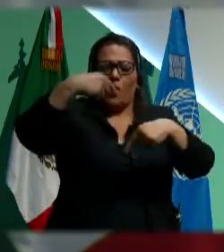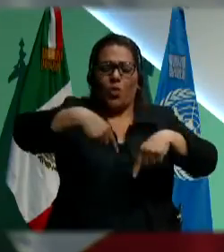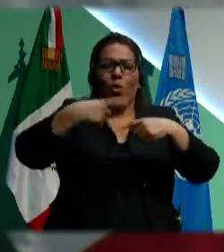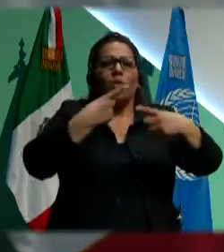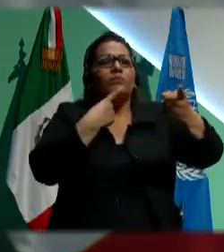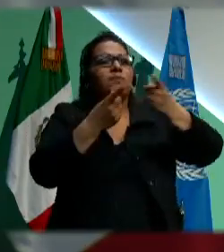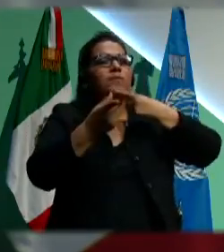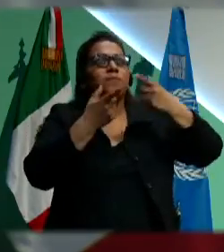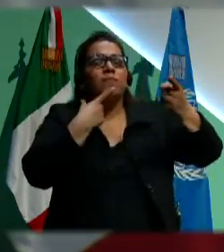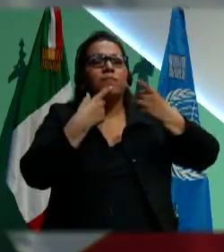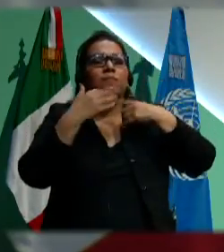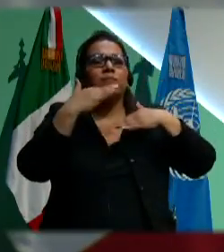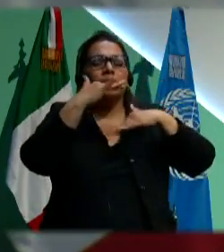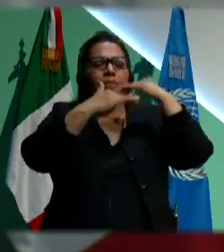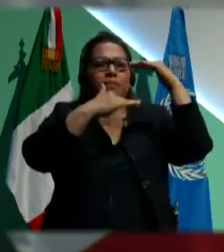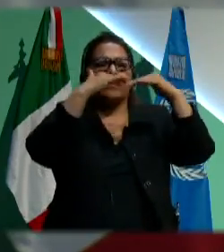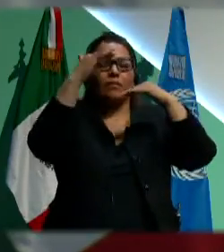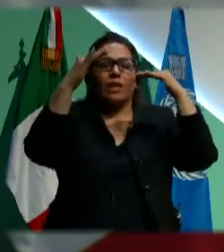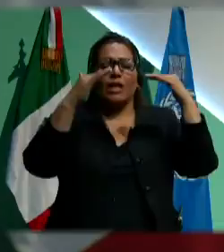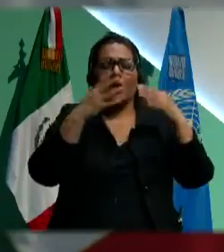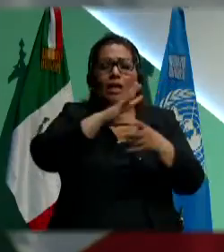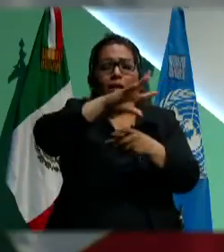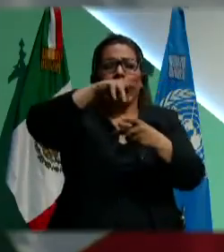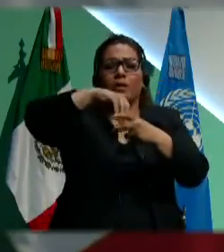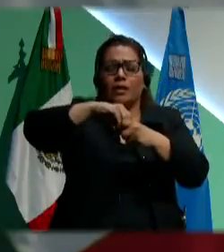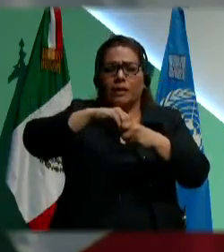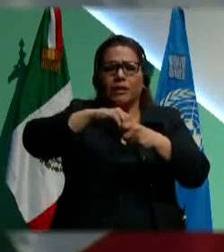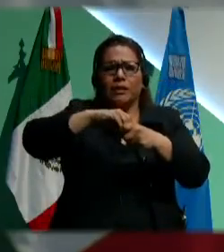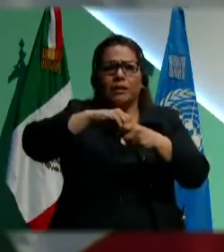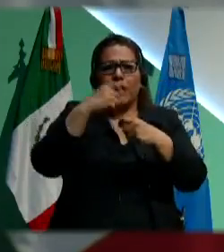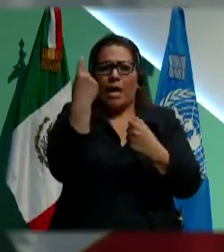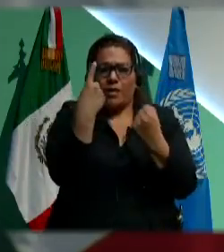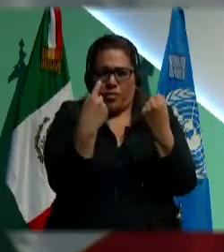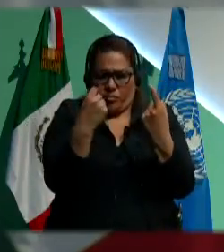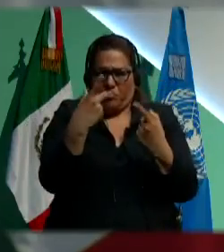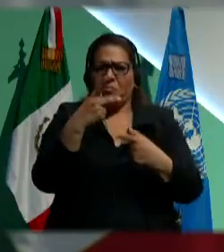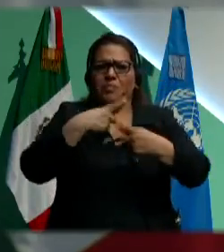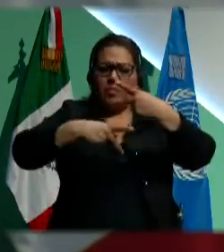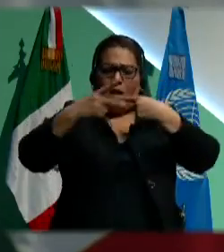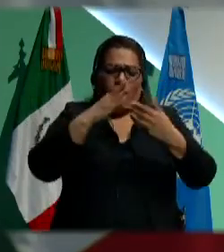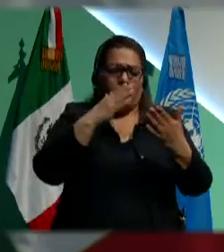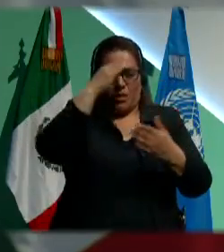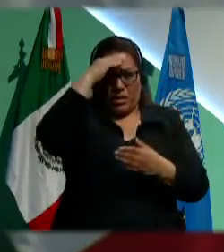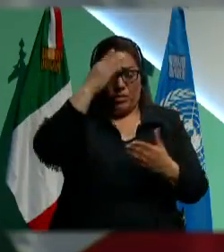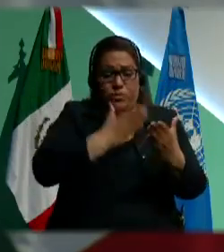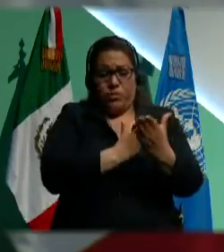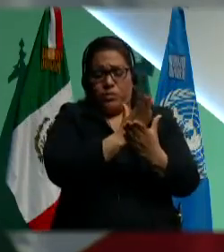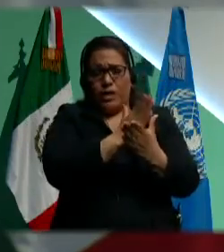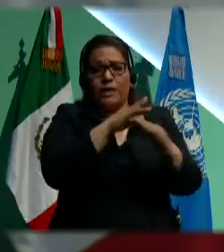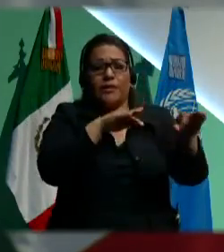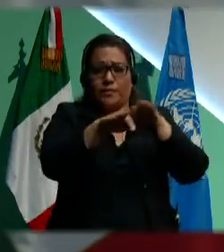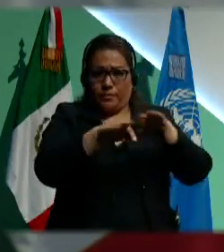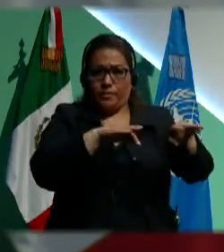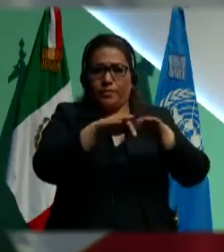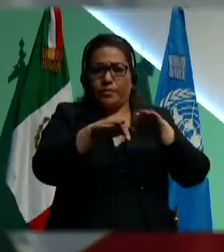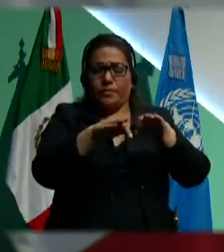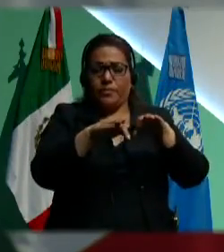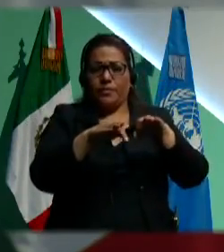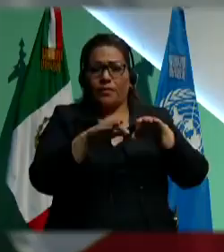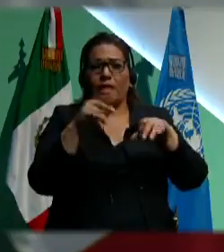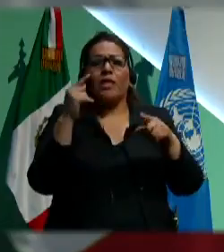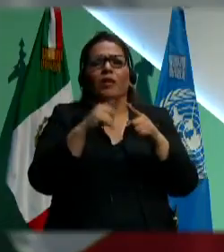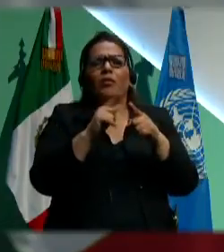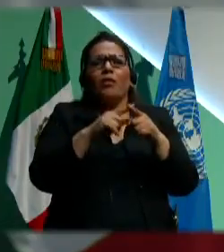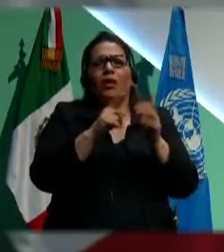IGF, is that since 2005, as we have been busying ourselves to bring access to all, a